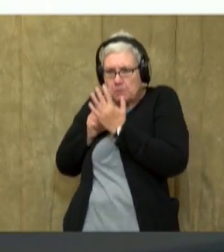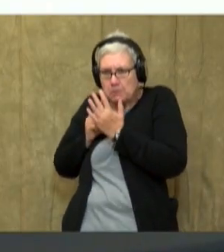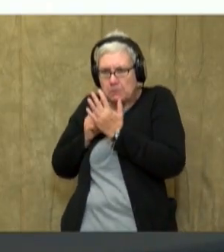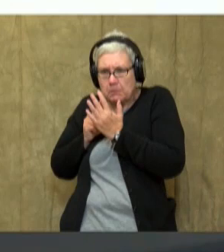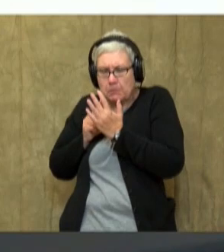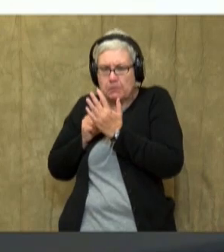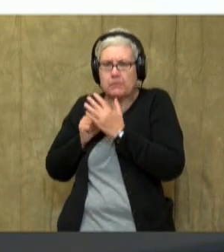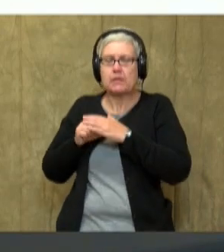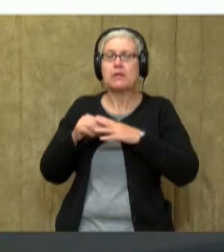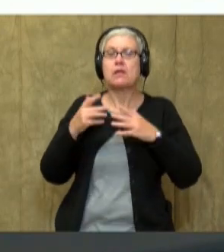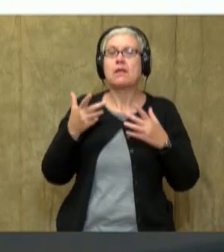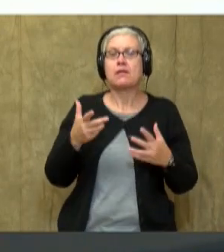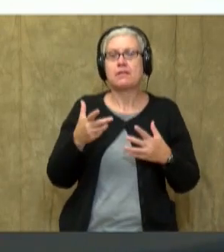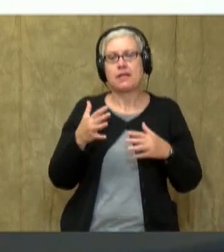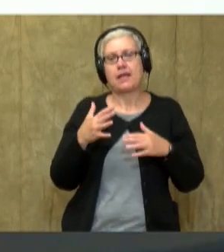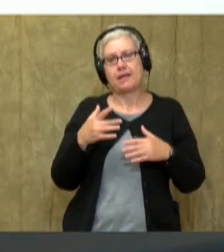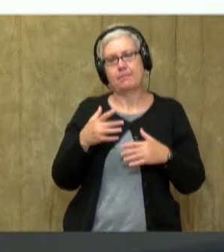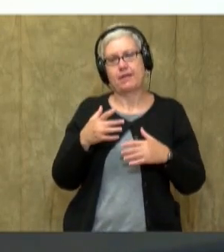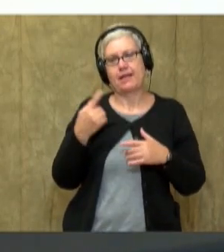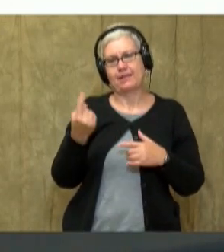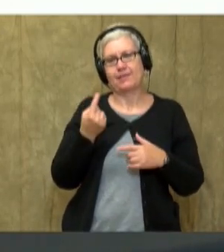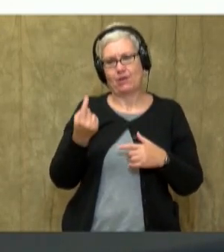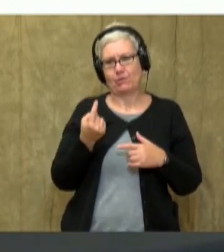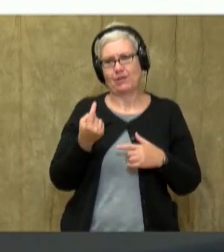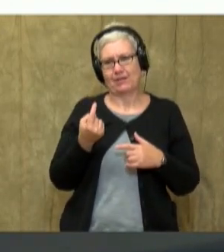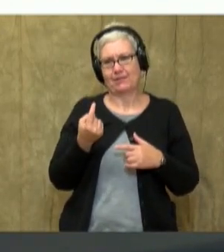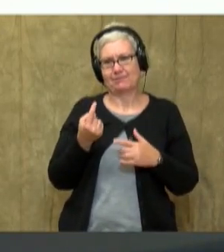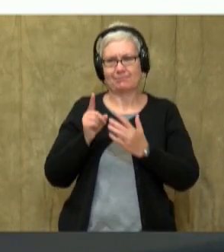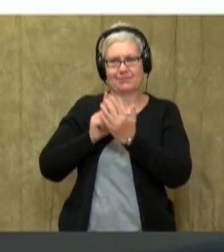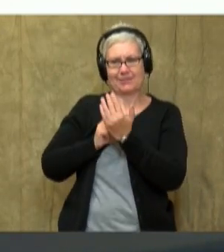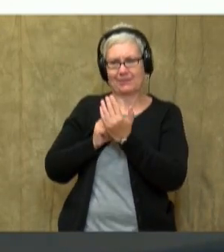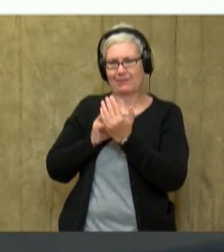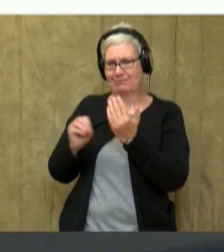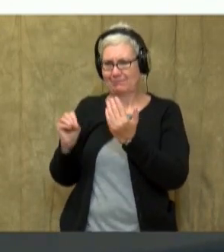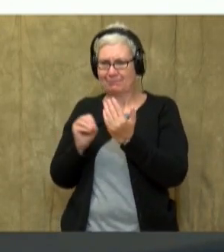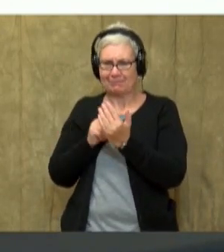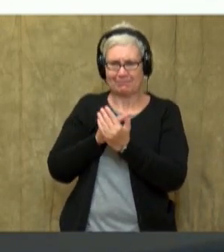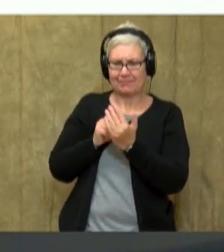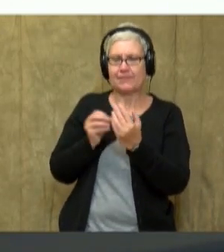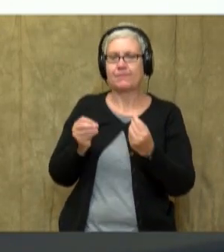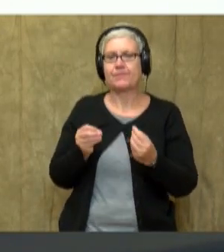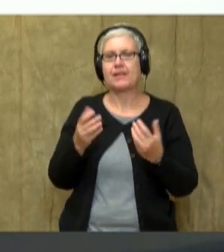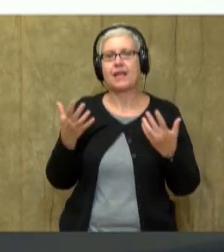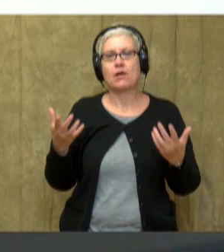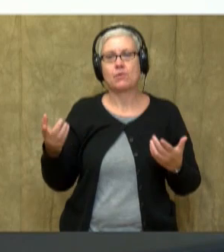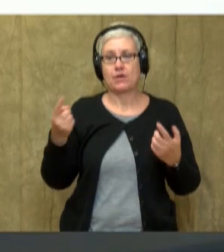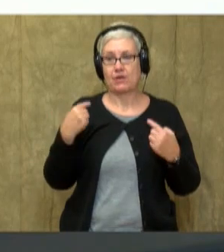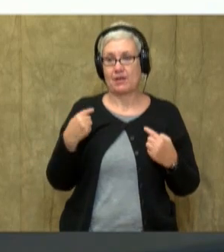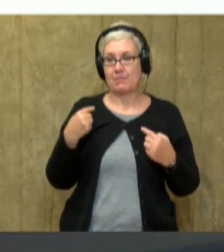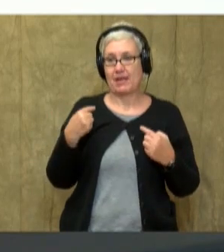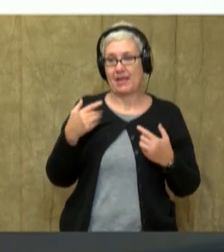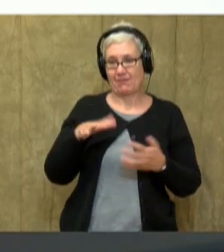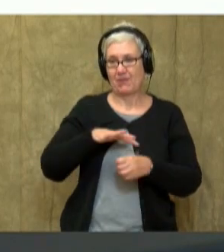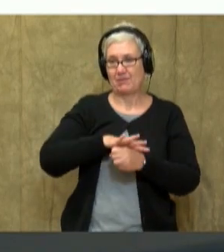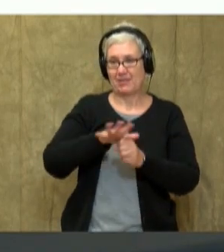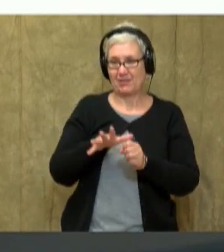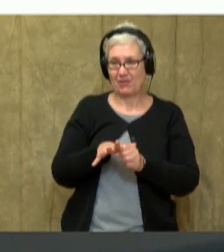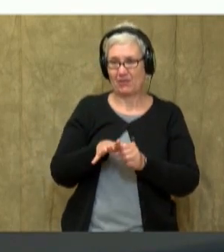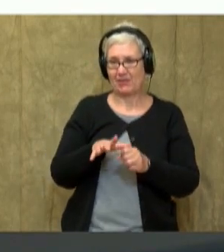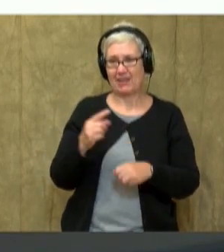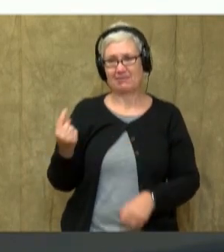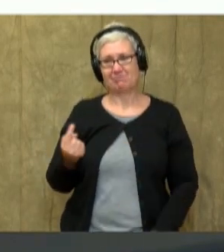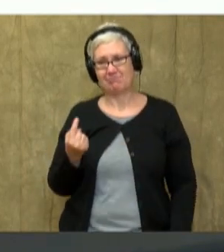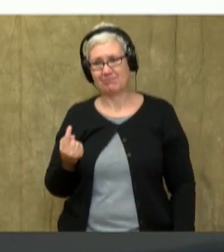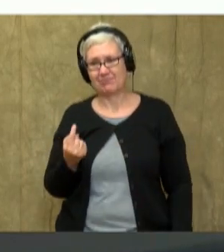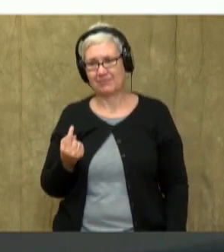ourselves, and that can be a very lonely place to be. And we're all coming back from this whole pandemic kind of lonely.